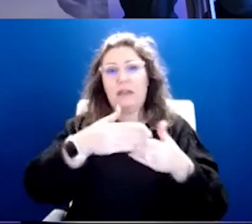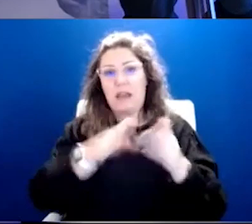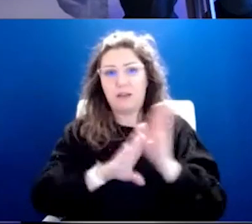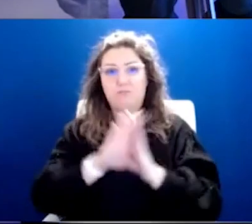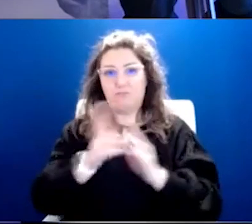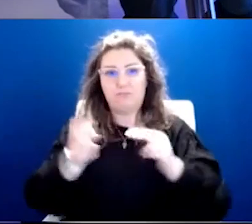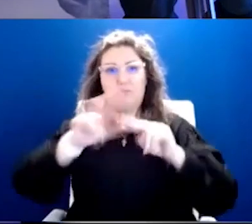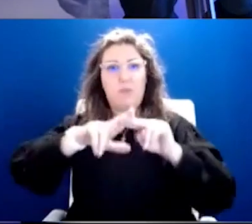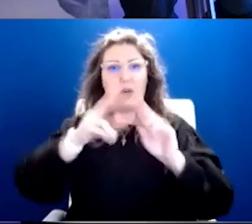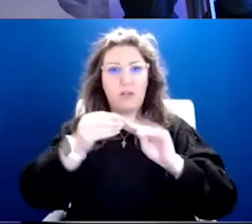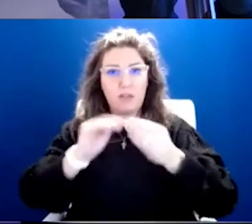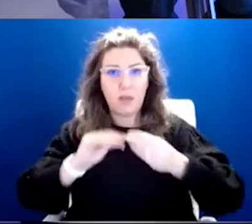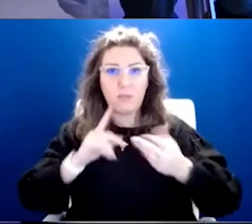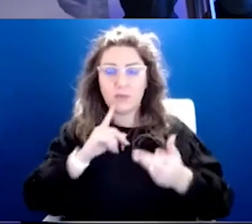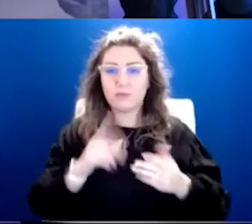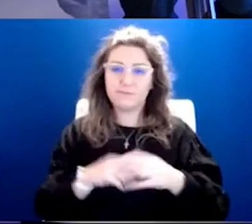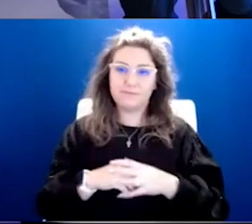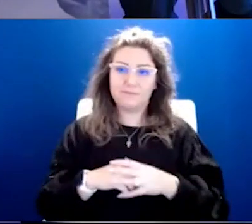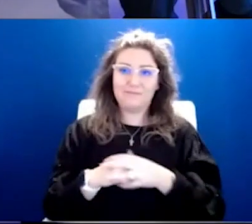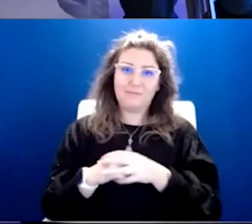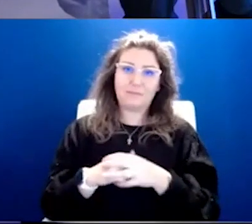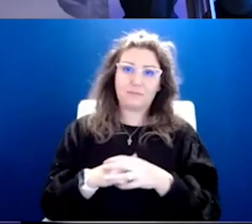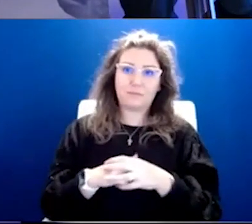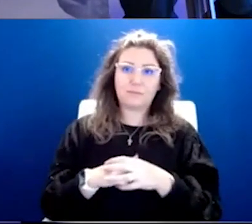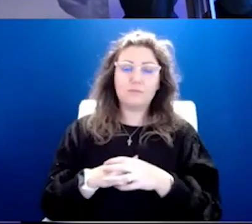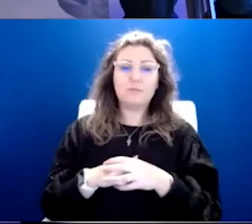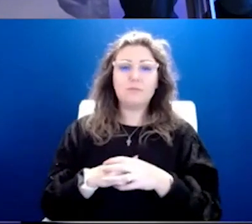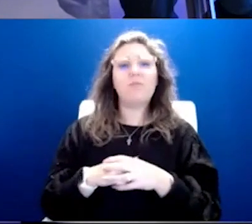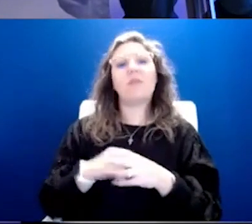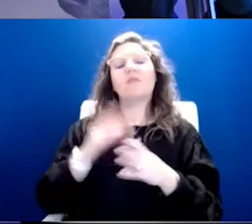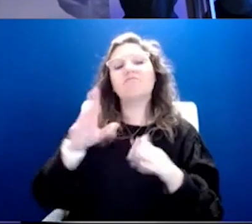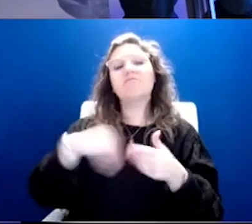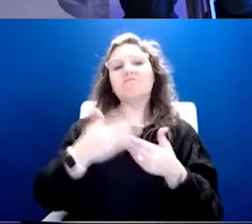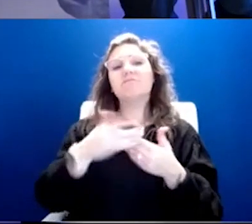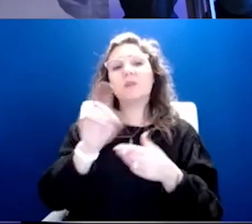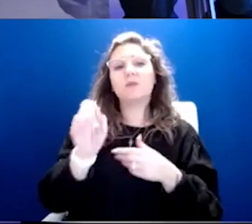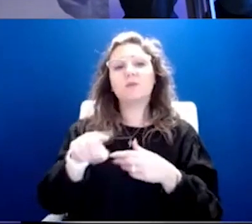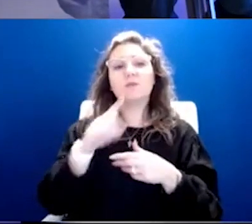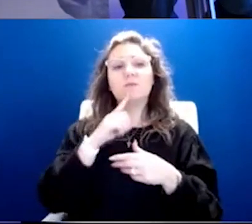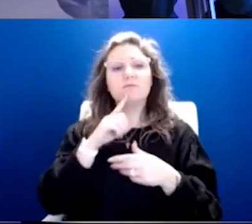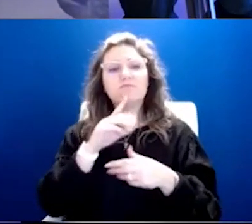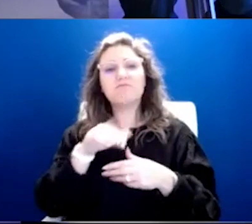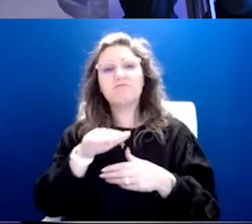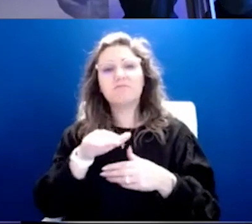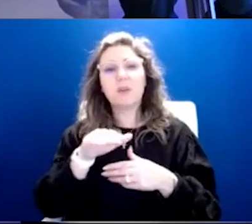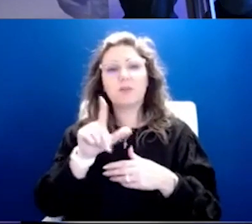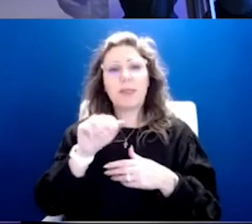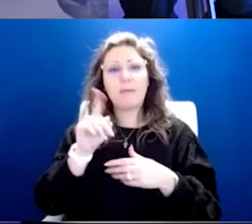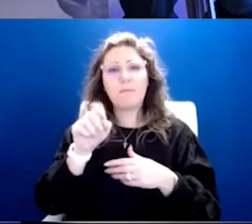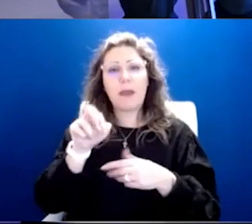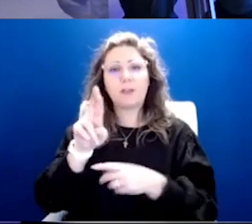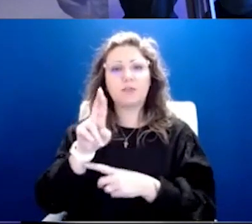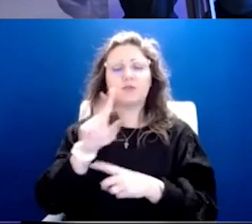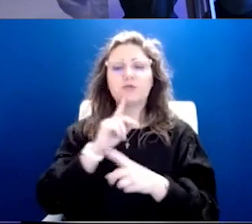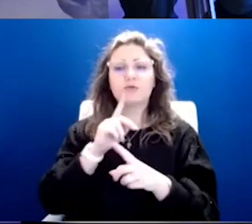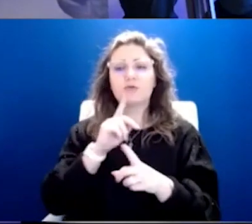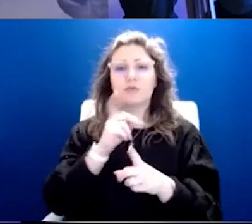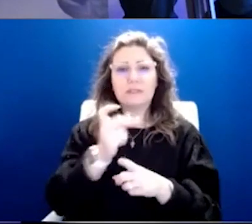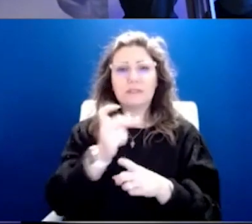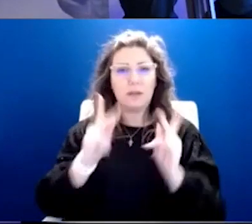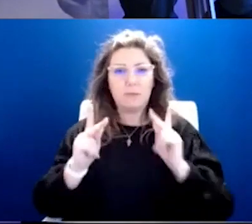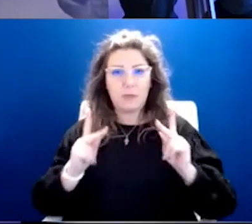Yep. Okay, Lesko has a question, and Dr. LeMaster, I think you said this, that there are just going to be some people who don't get